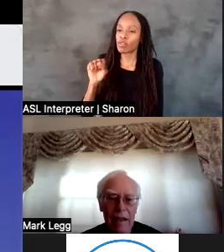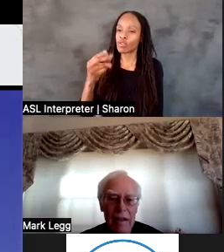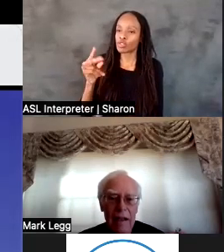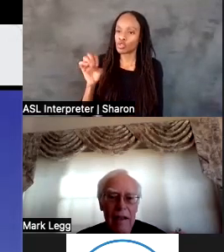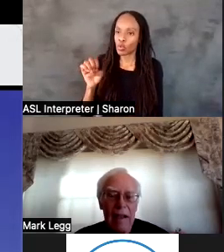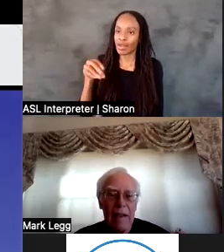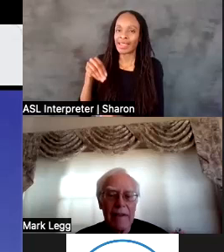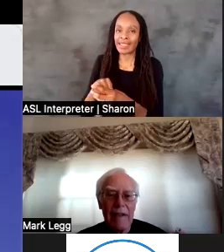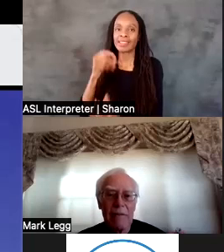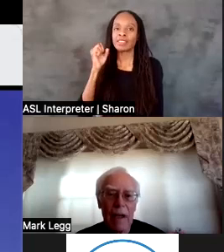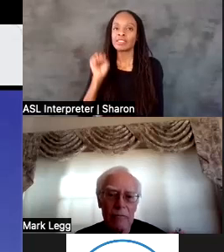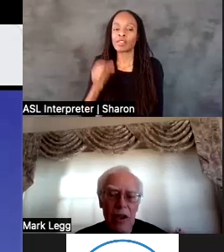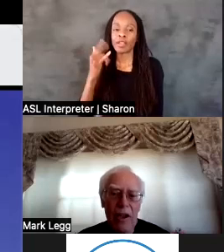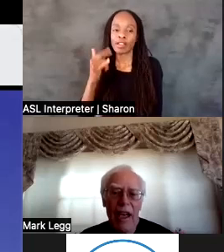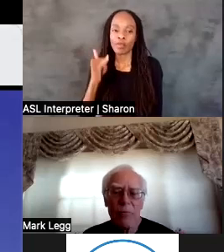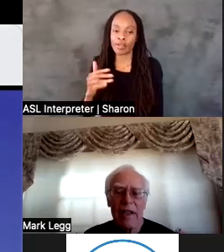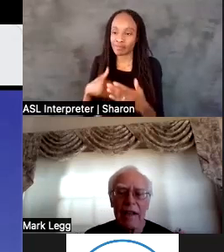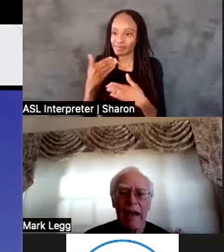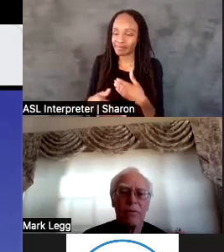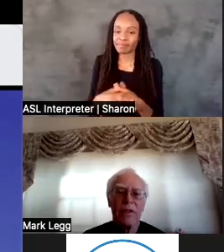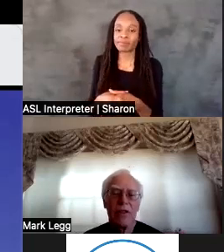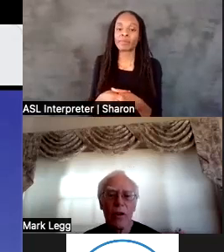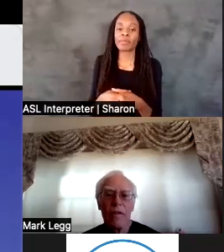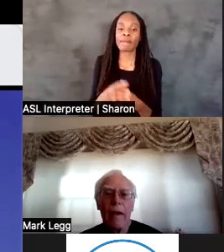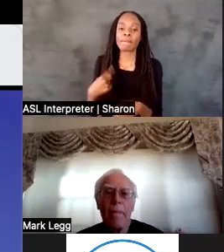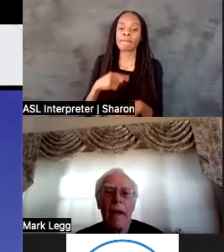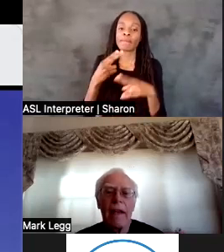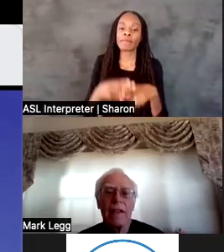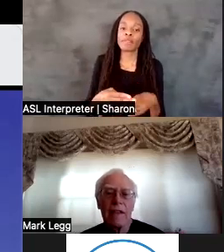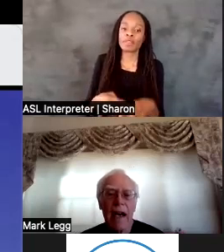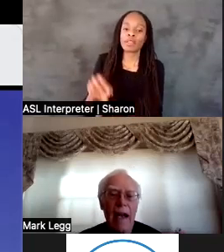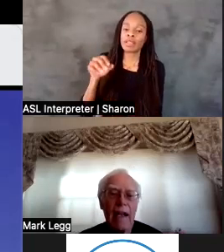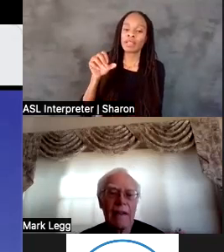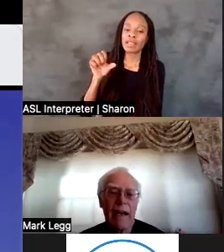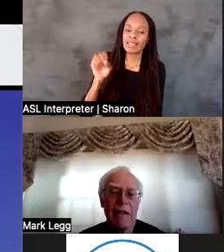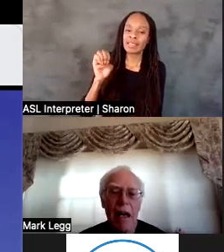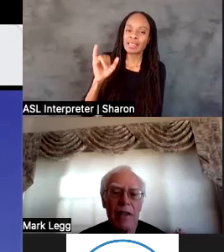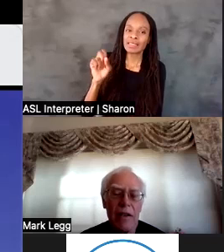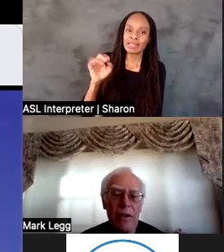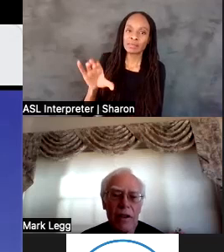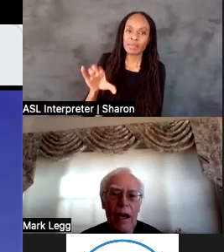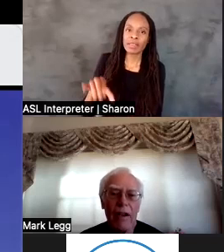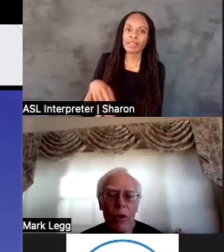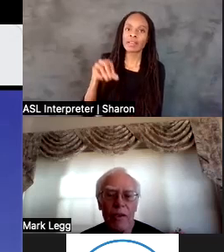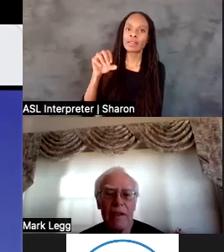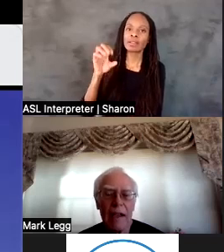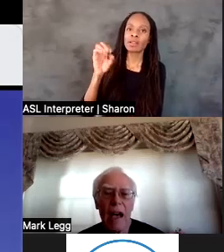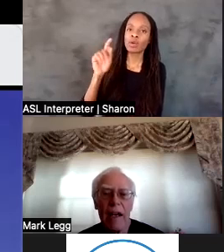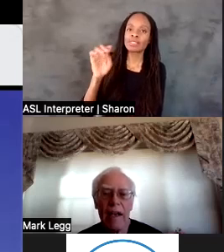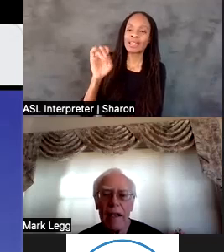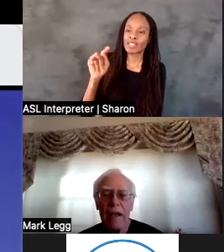slide. And this is what we call seismotectonics, which is it's tying the seismology, the earthquakes,